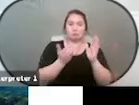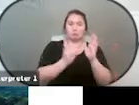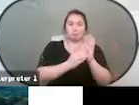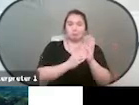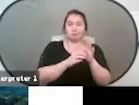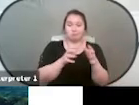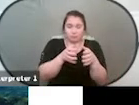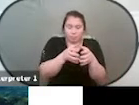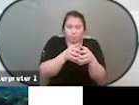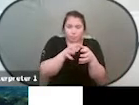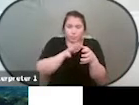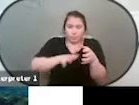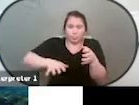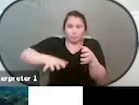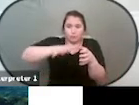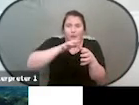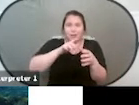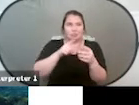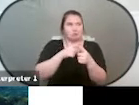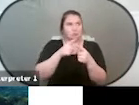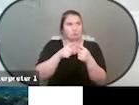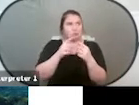then I think we have one more, maybe.